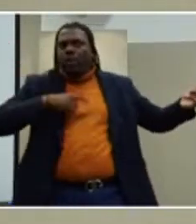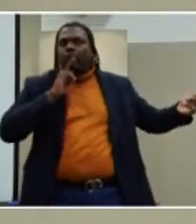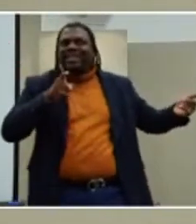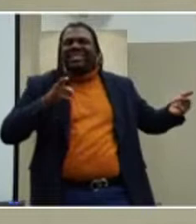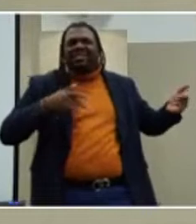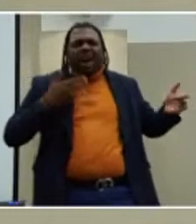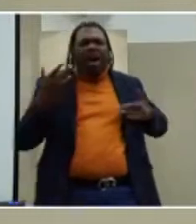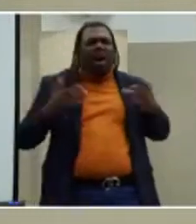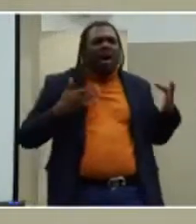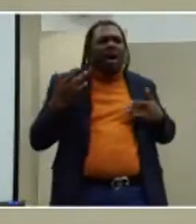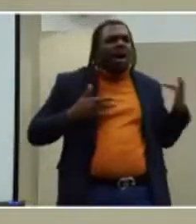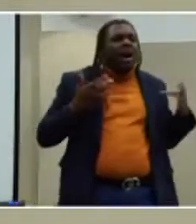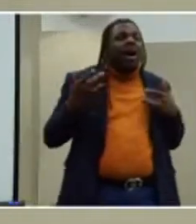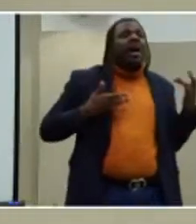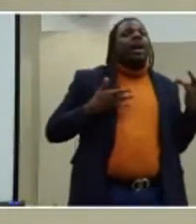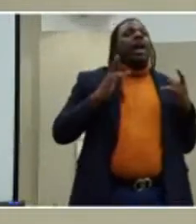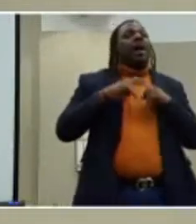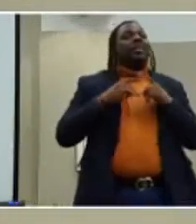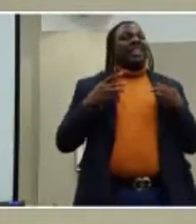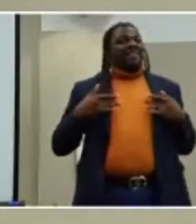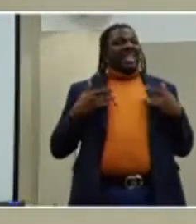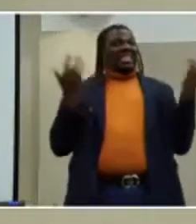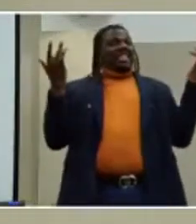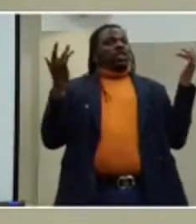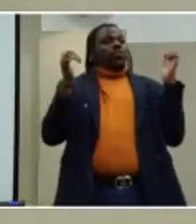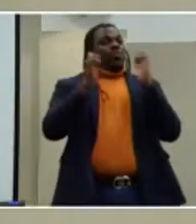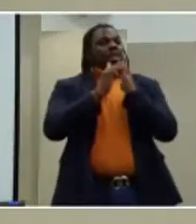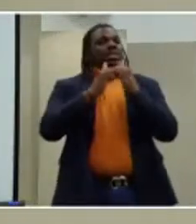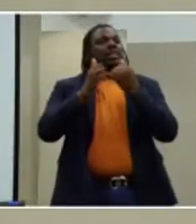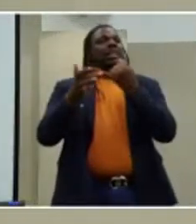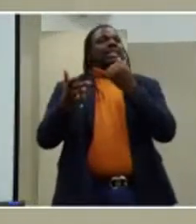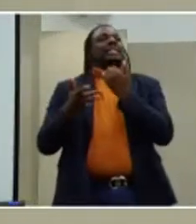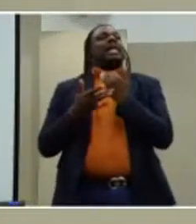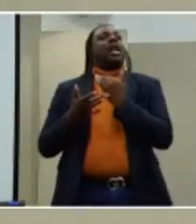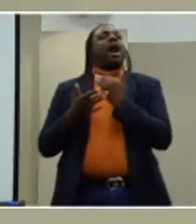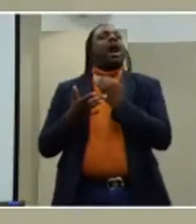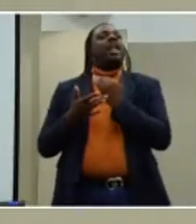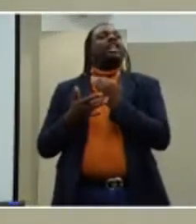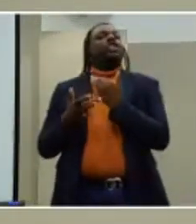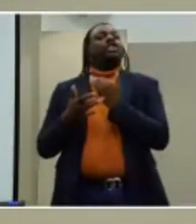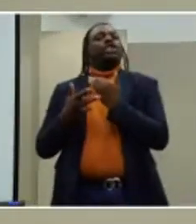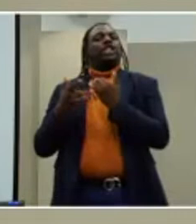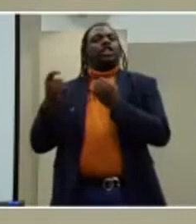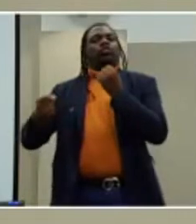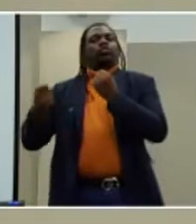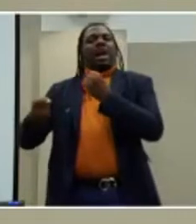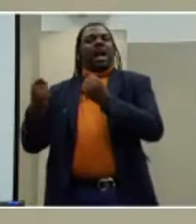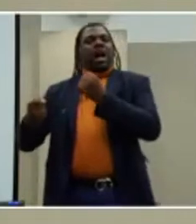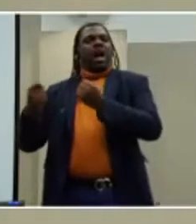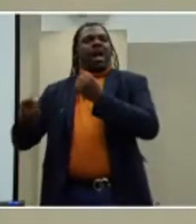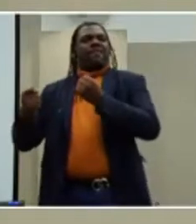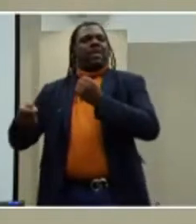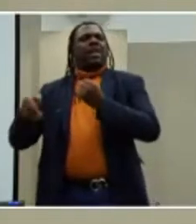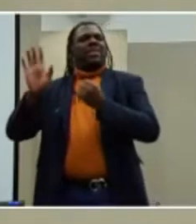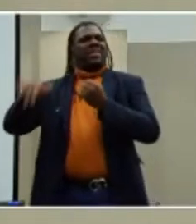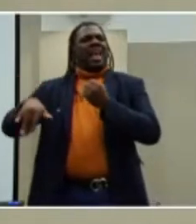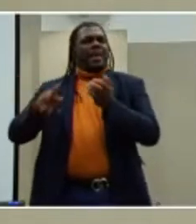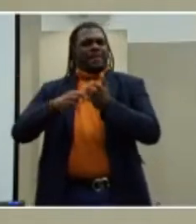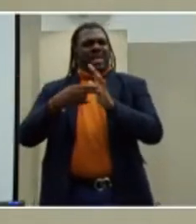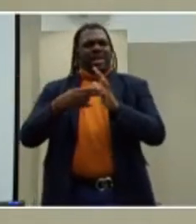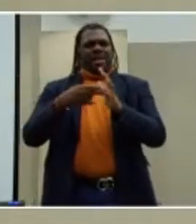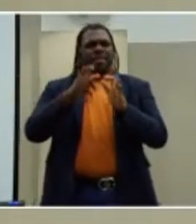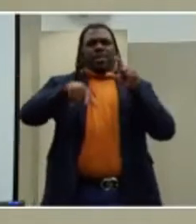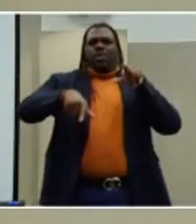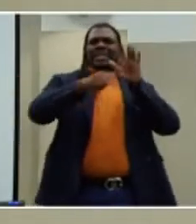excited about the advent of autonomous vehicle technology. The National Federation of the Blind, our president, is testifying at